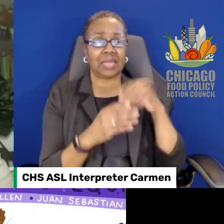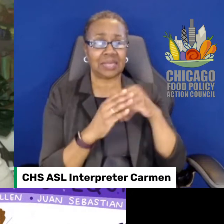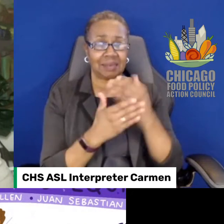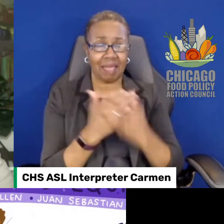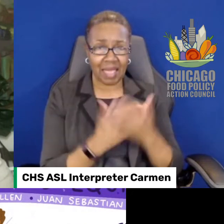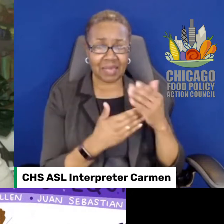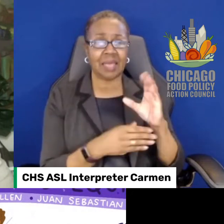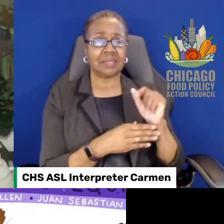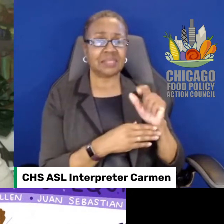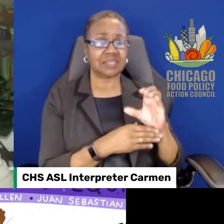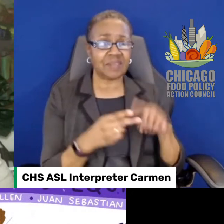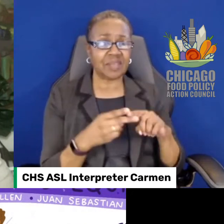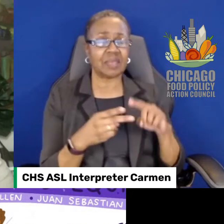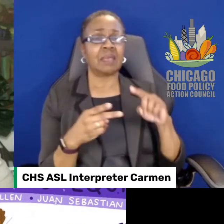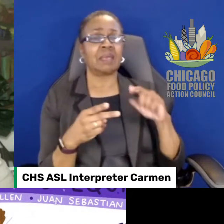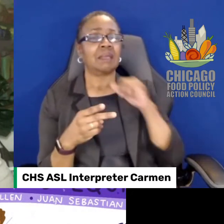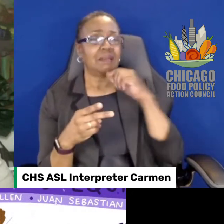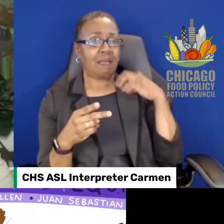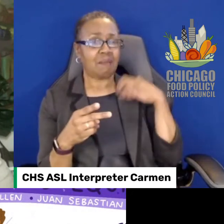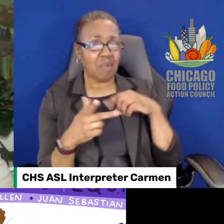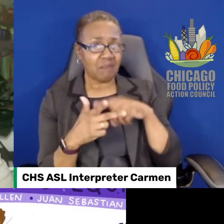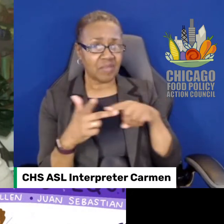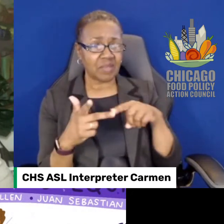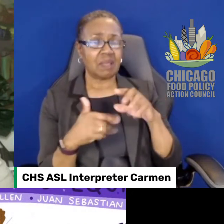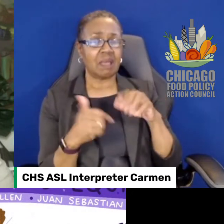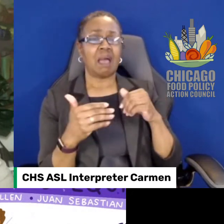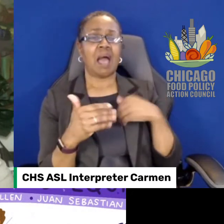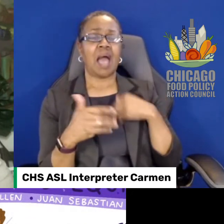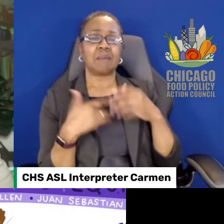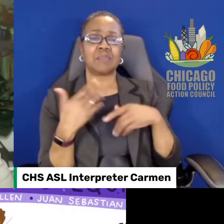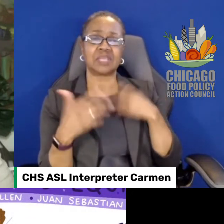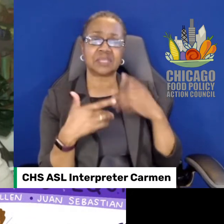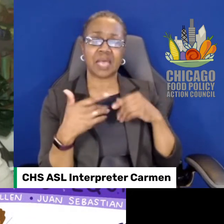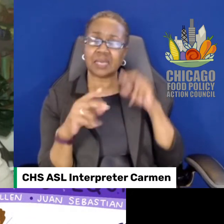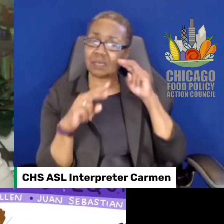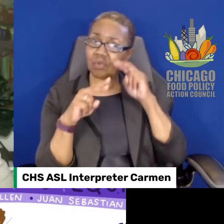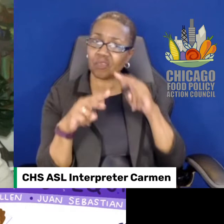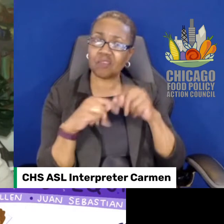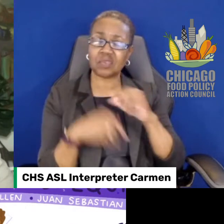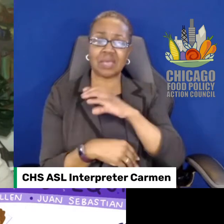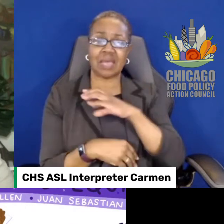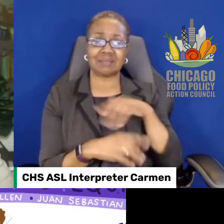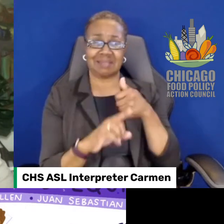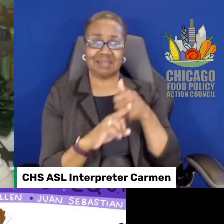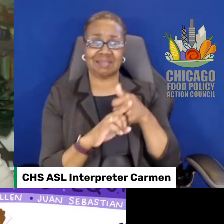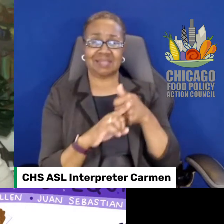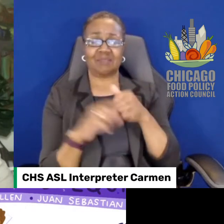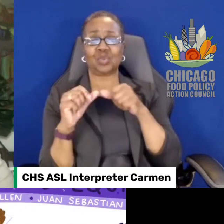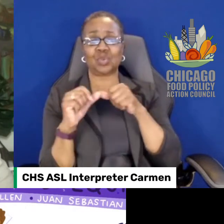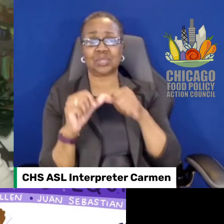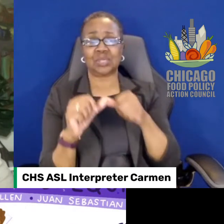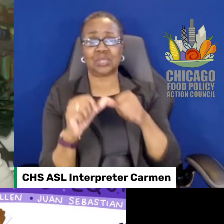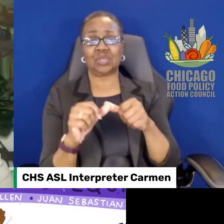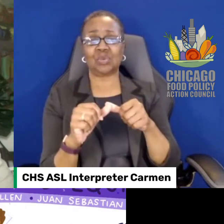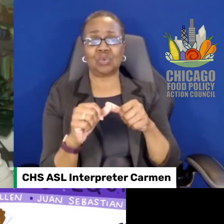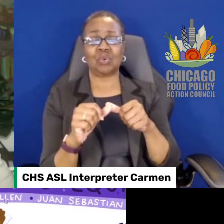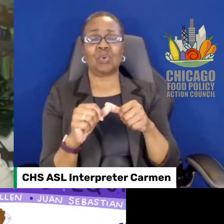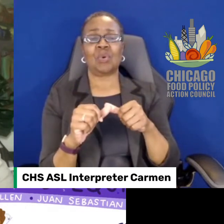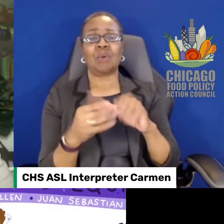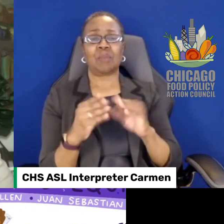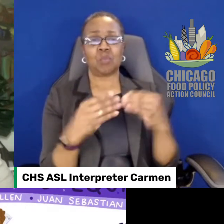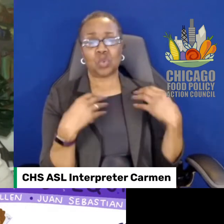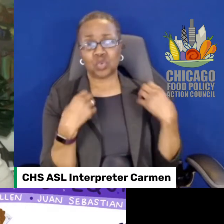et cetera. I'm looking forward and excited for the council itself to just continue building that muscle of working